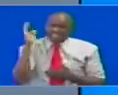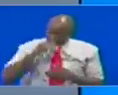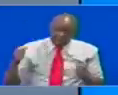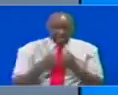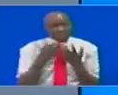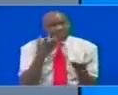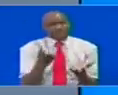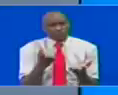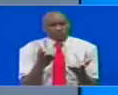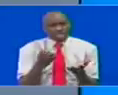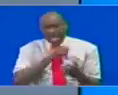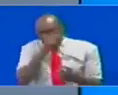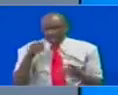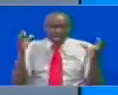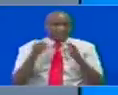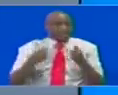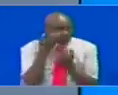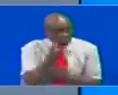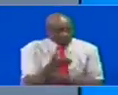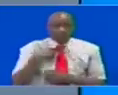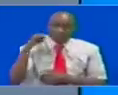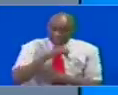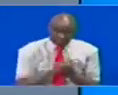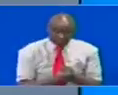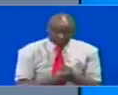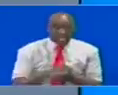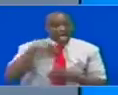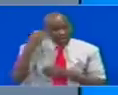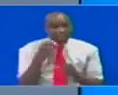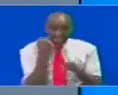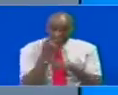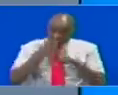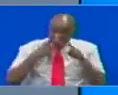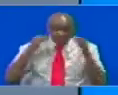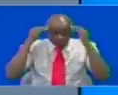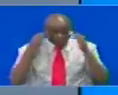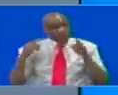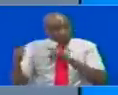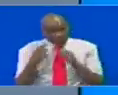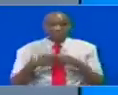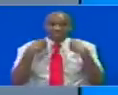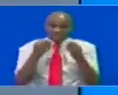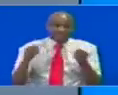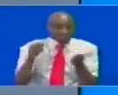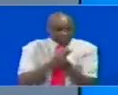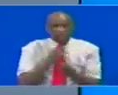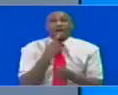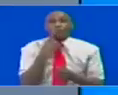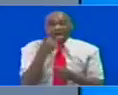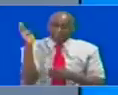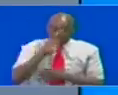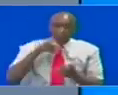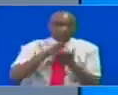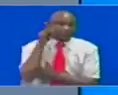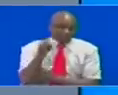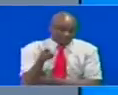been taken on any other company following a crash. After an 11-year court battle, they were awarded damages of up to 1 billion